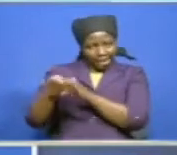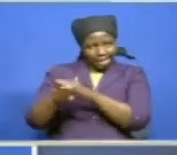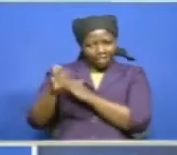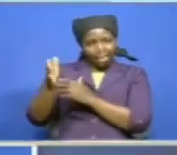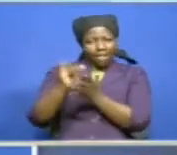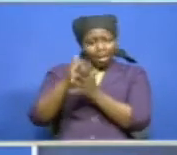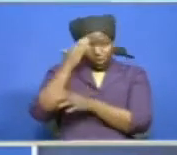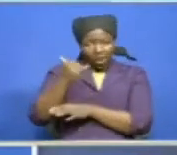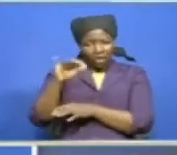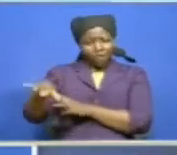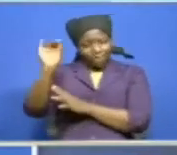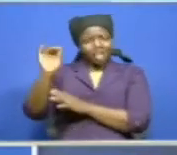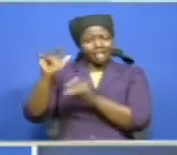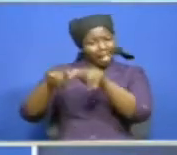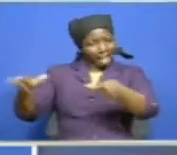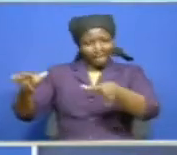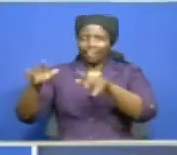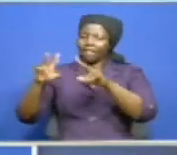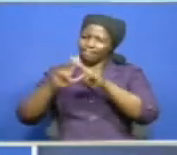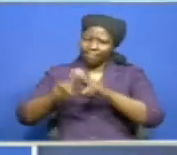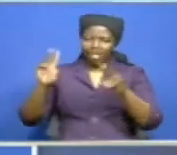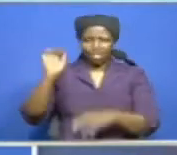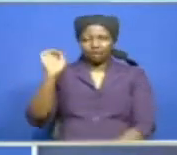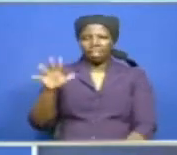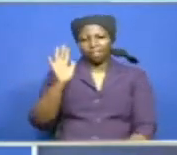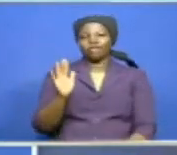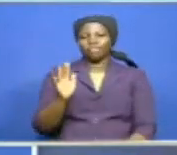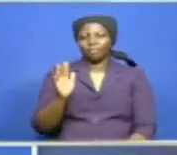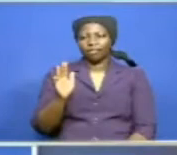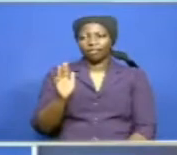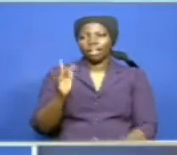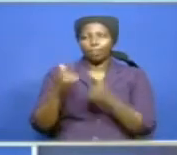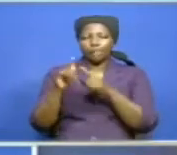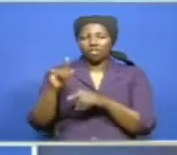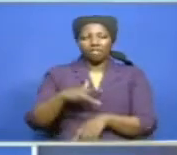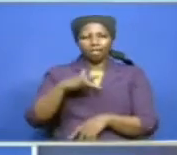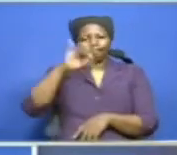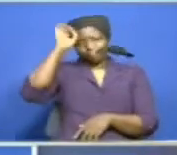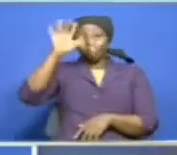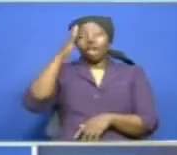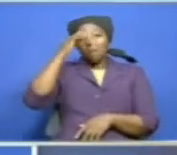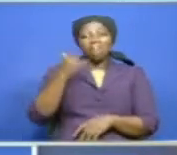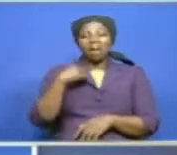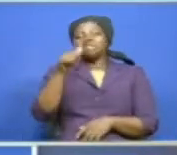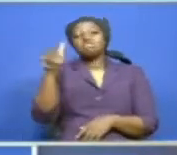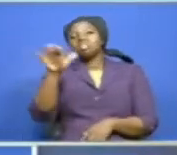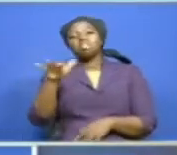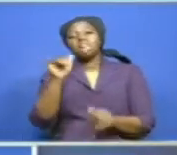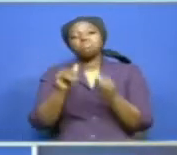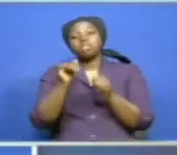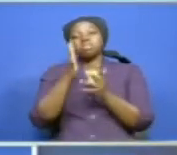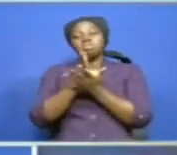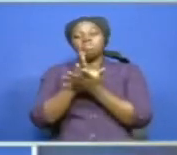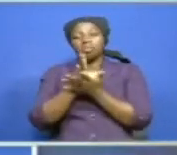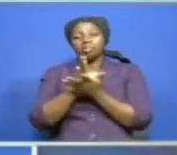you find the land is quite expensive. But you'll be surprised that there are areas that are not yet,